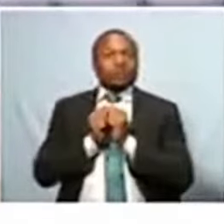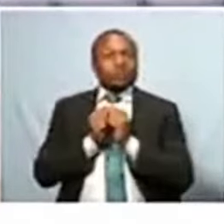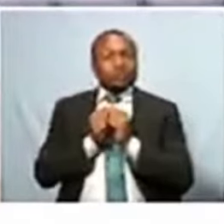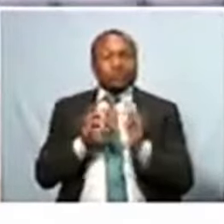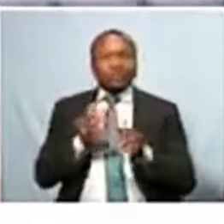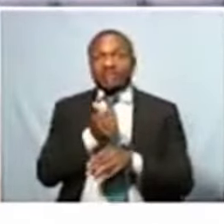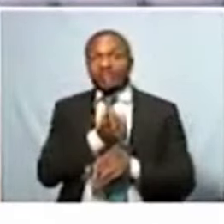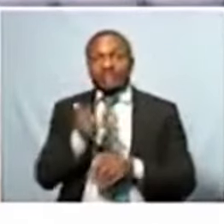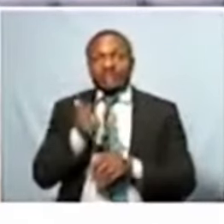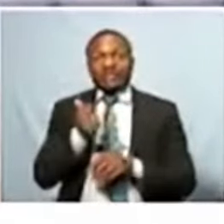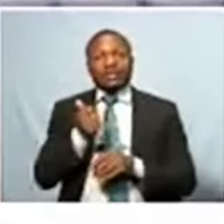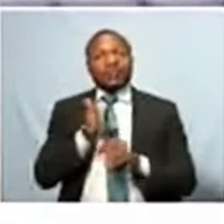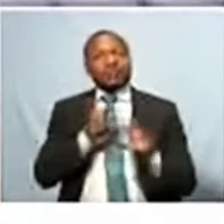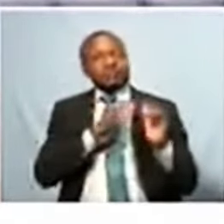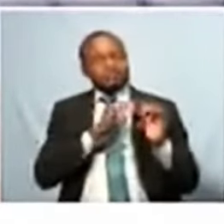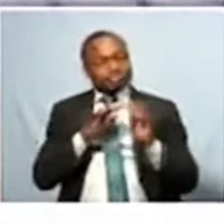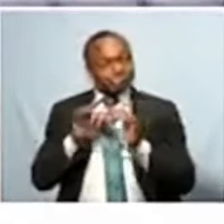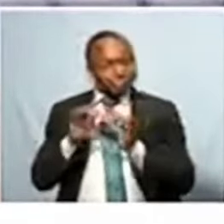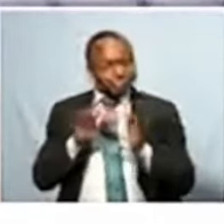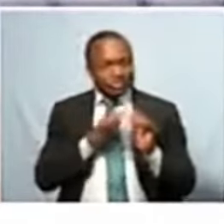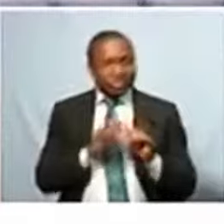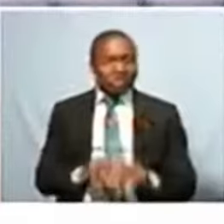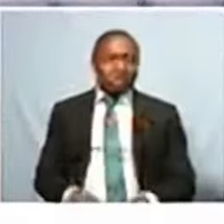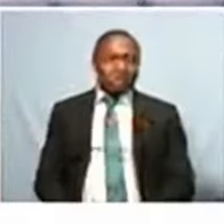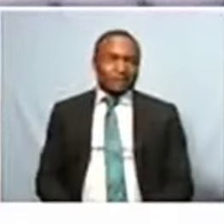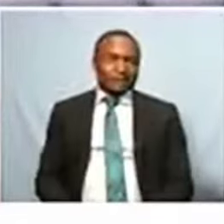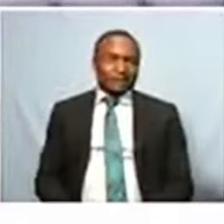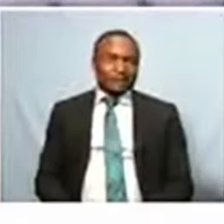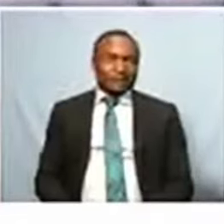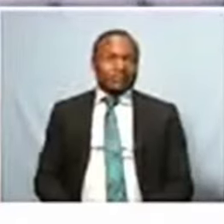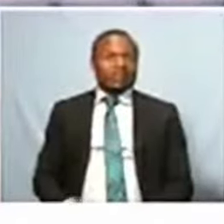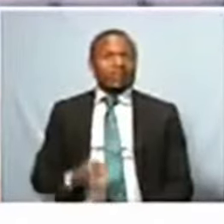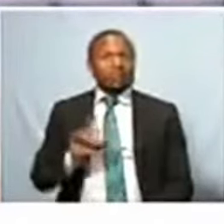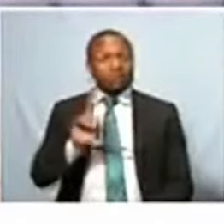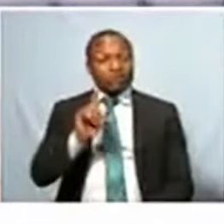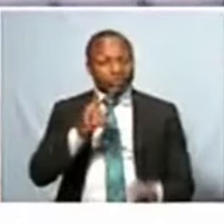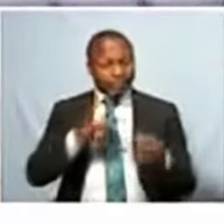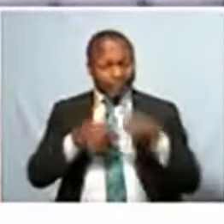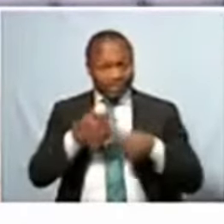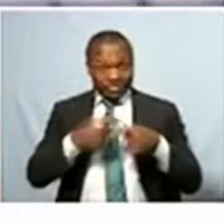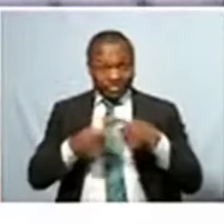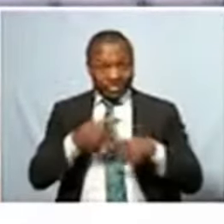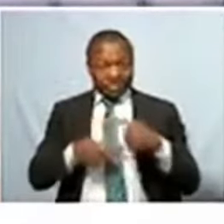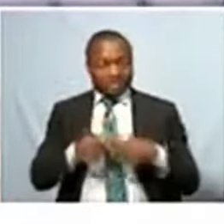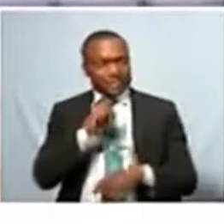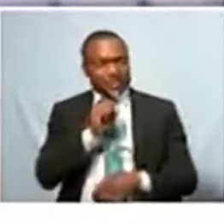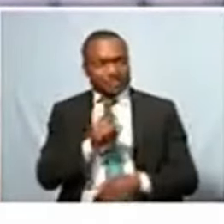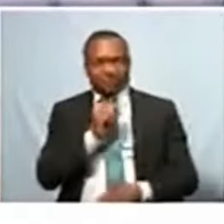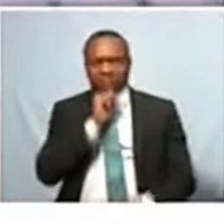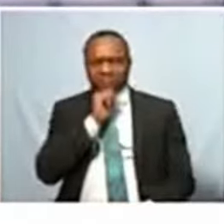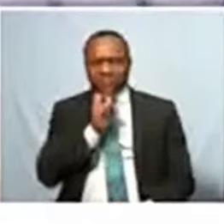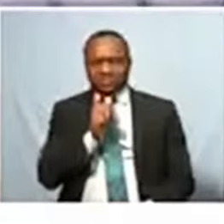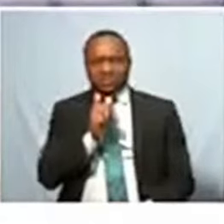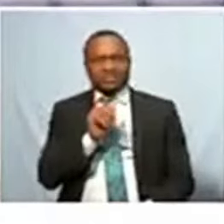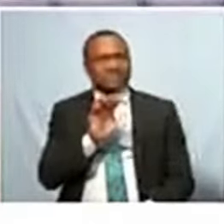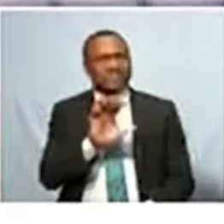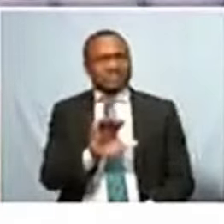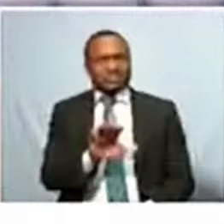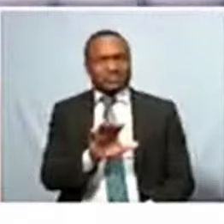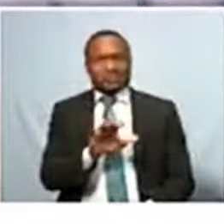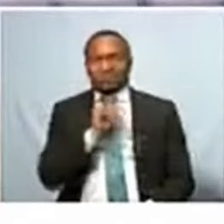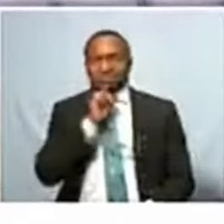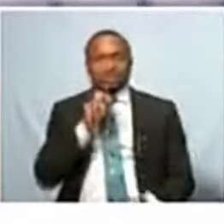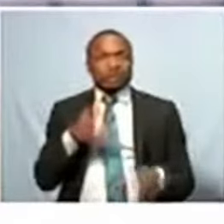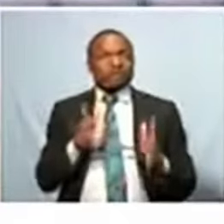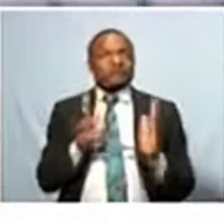whatsoever. Madam Speaker, where we are coming from, that was not the case. It was not tolerated